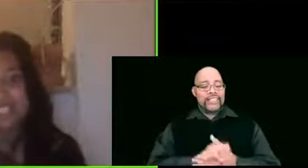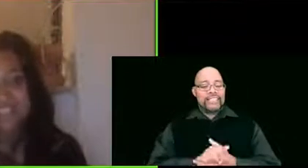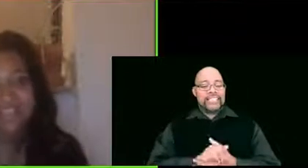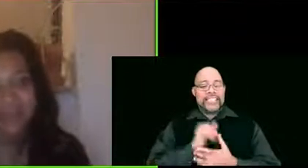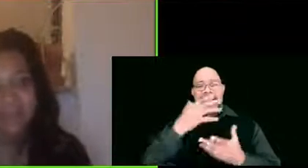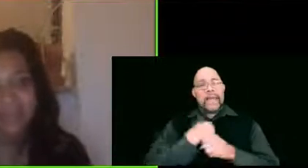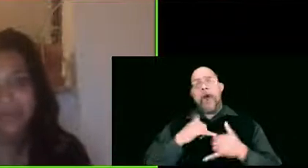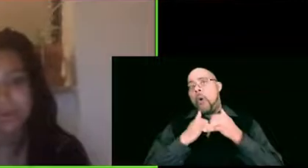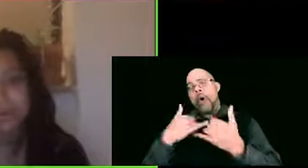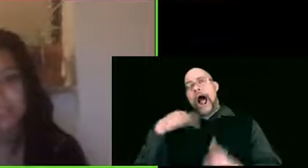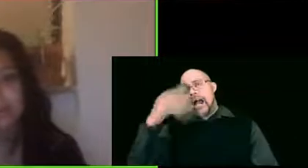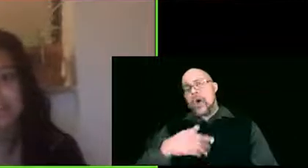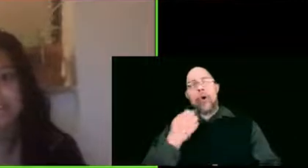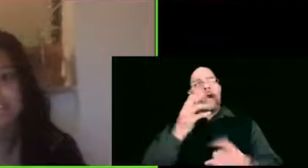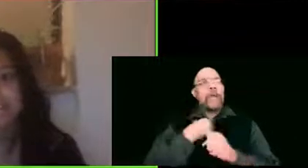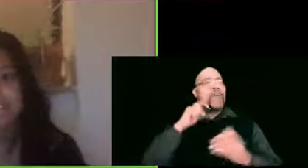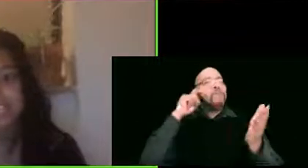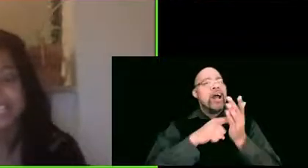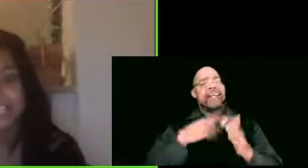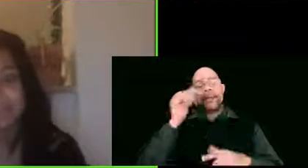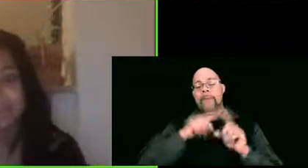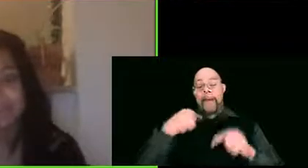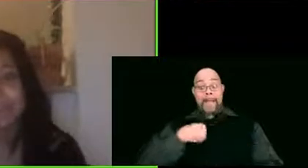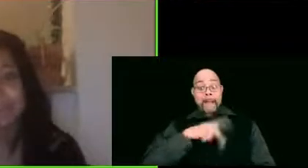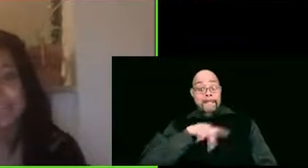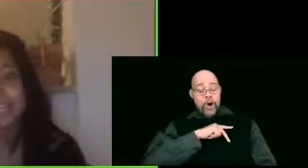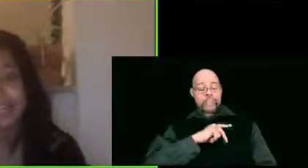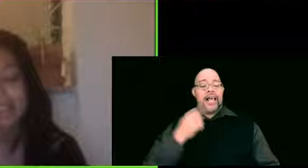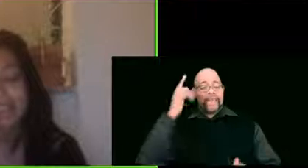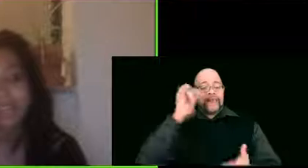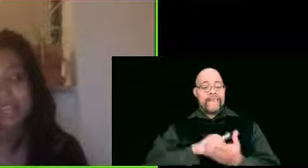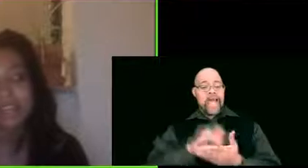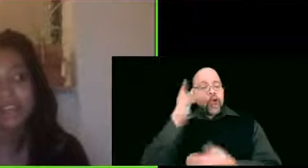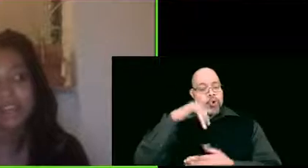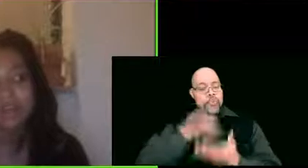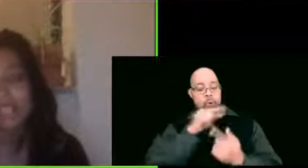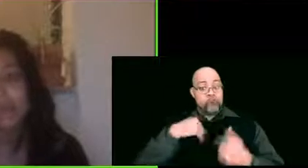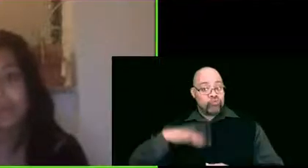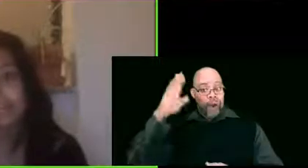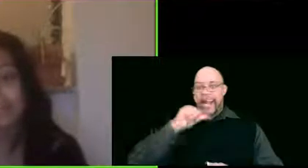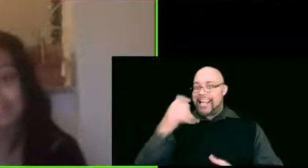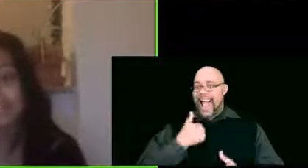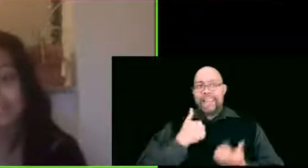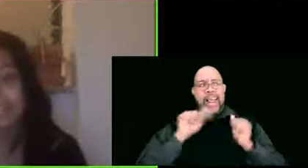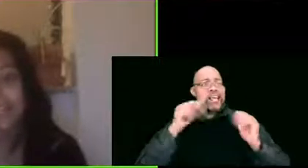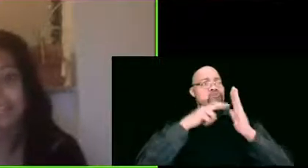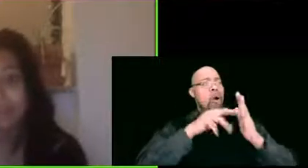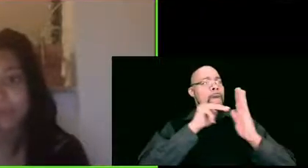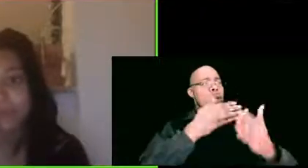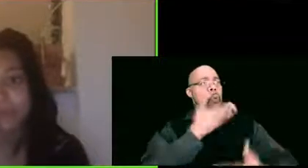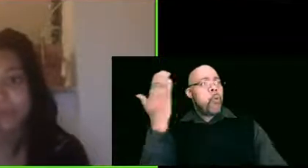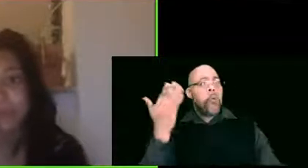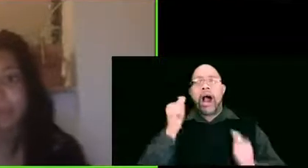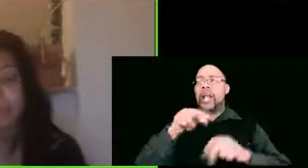ones where it's not going to get me any awards or kind of get me recognition. But for me personally, I think knowing that when I was growing up, I didn't feel like I had